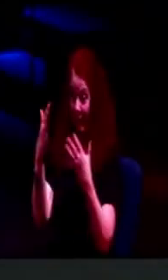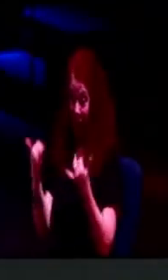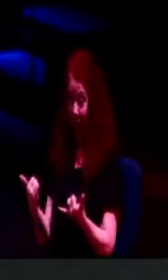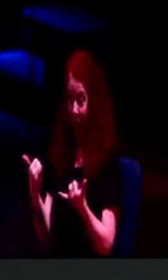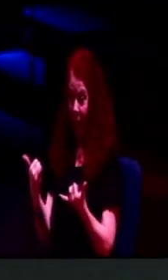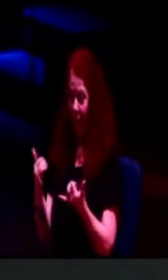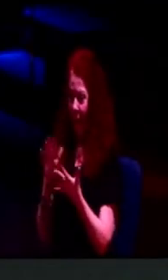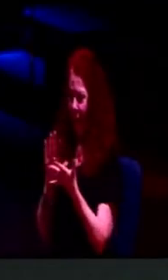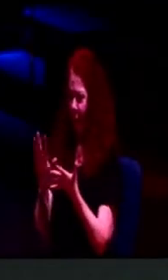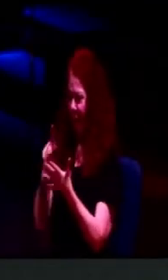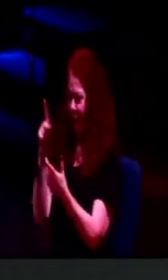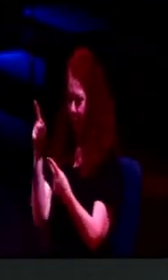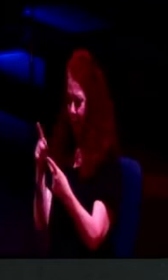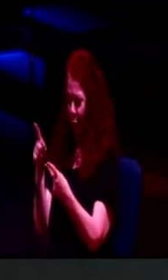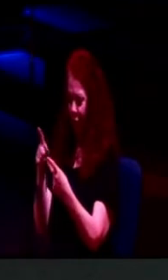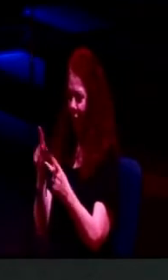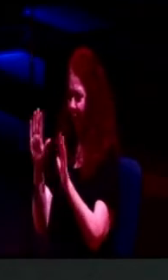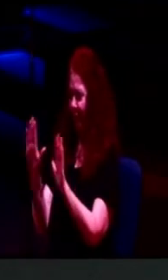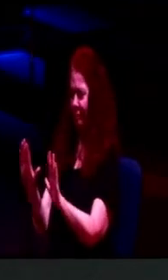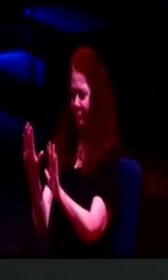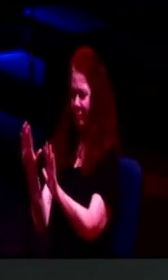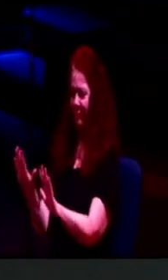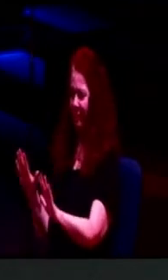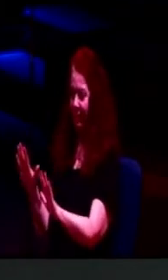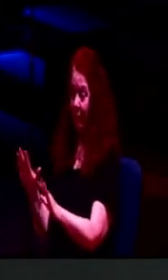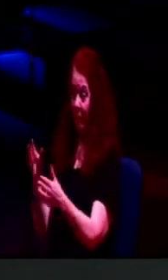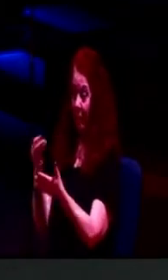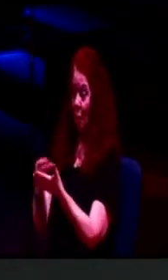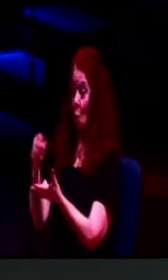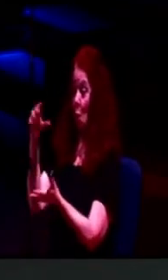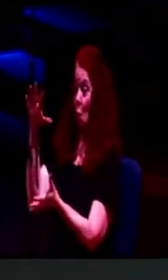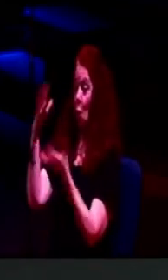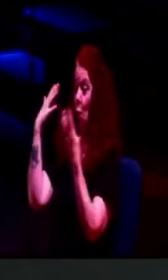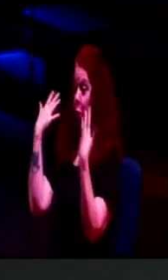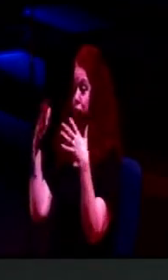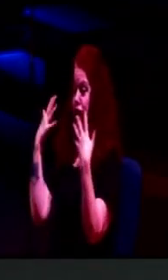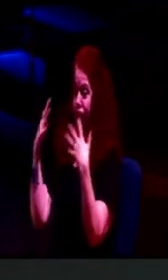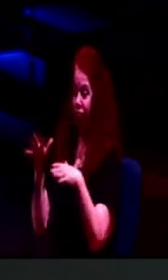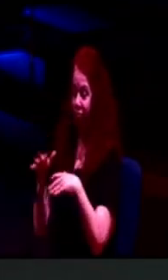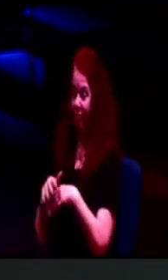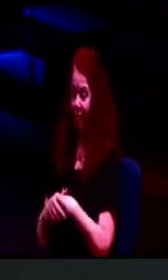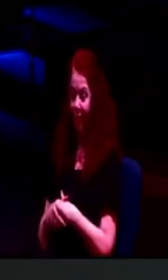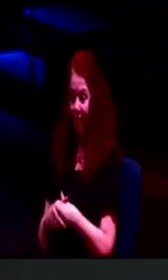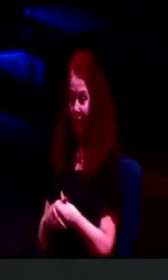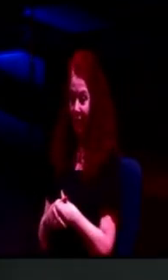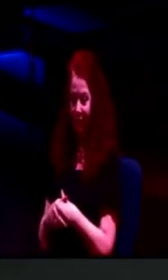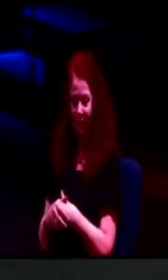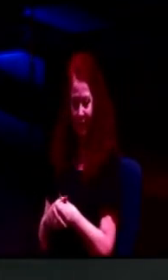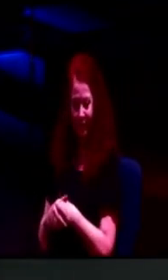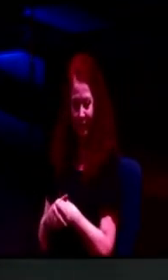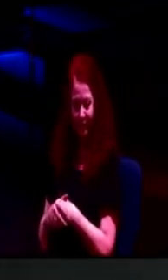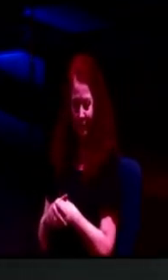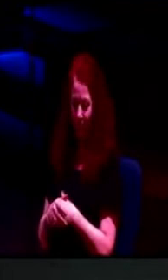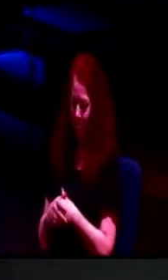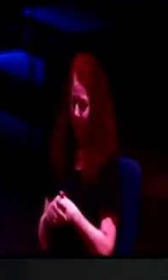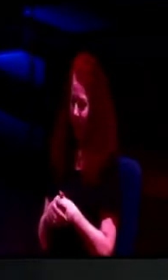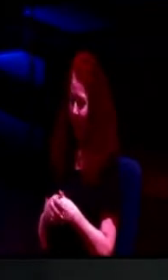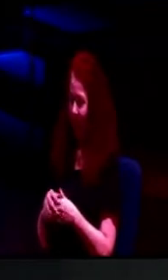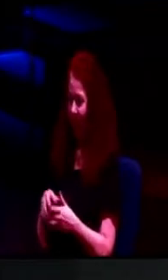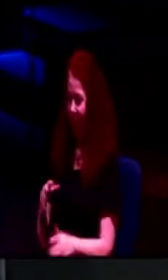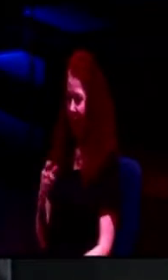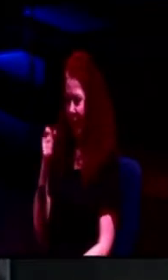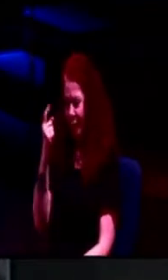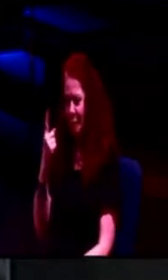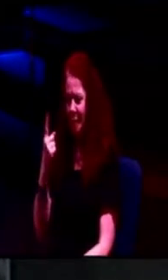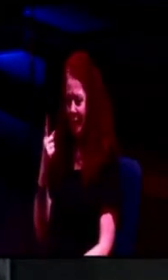But we had stuff growing up, right? Like, you had these toys growing up, and you didn't pay attention to it. You didn't have any idea what it was worth and anything. And you ever do that, and then you find out